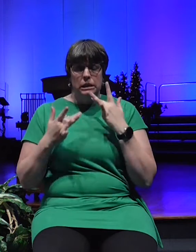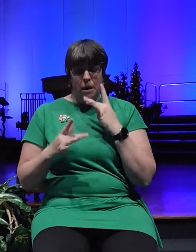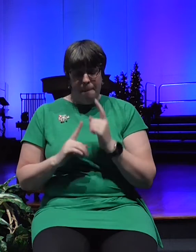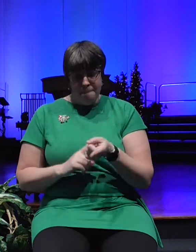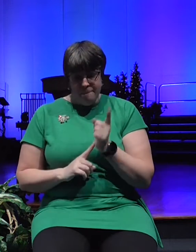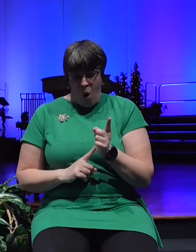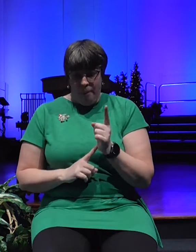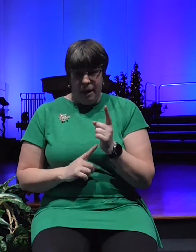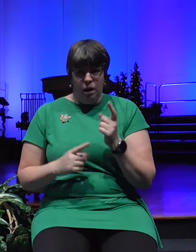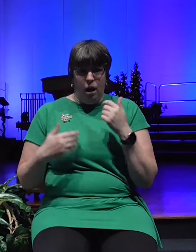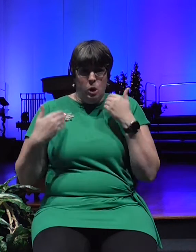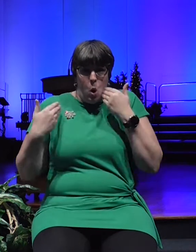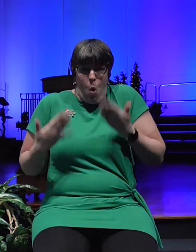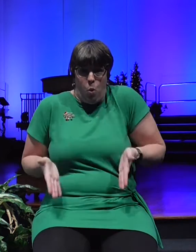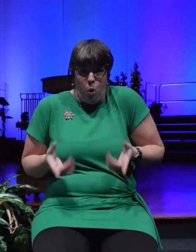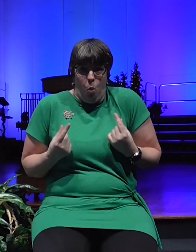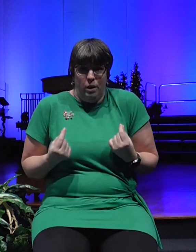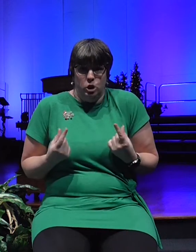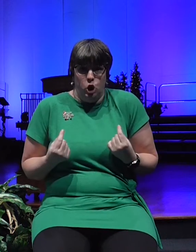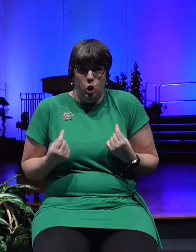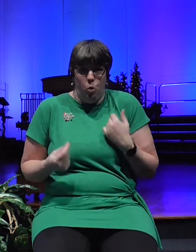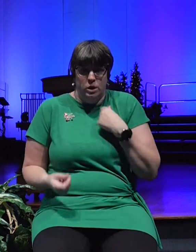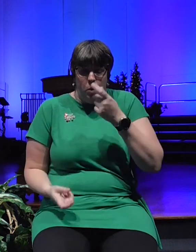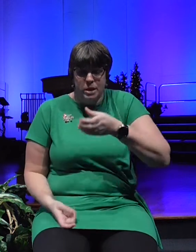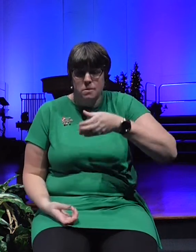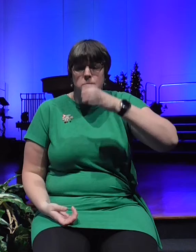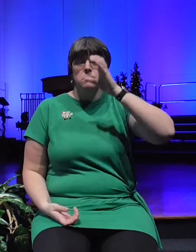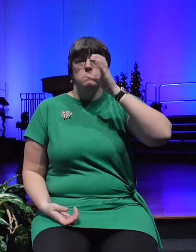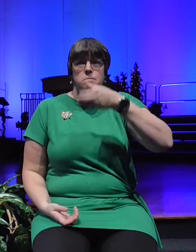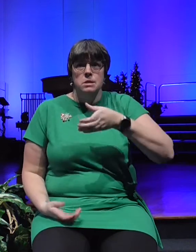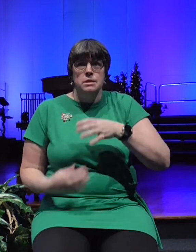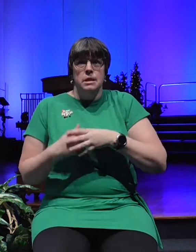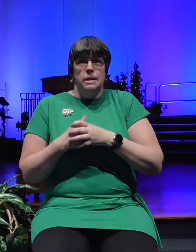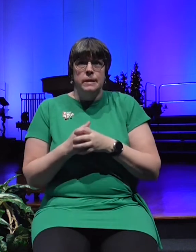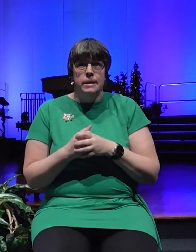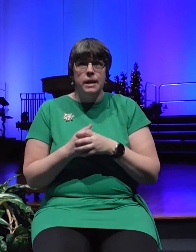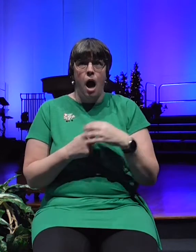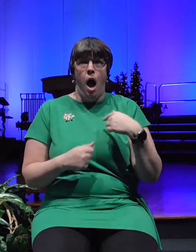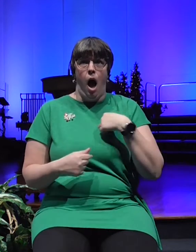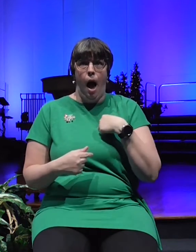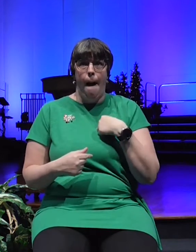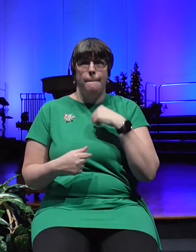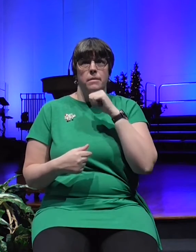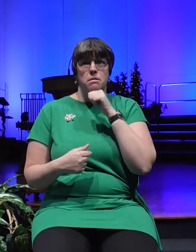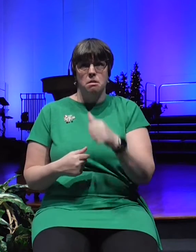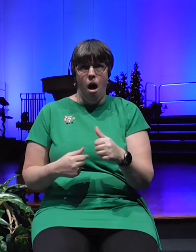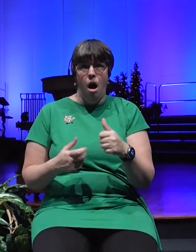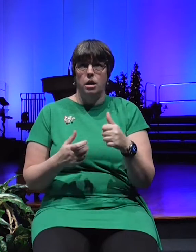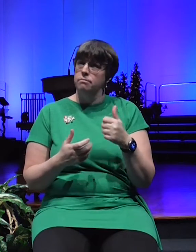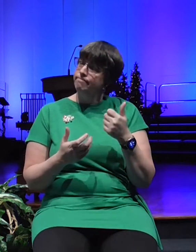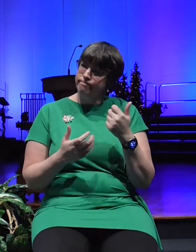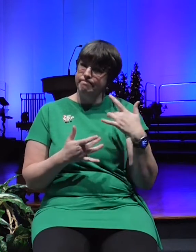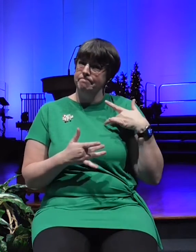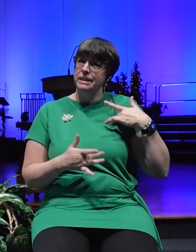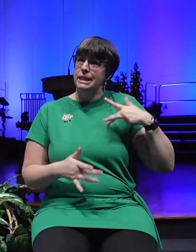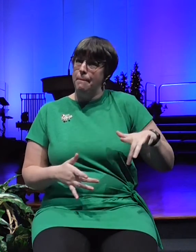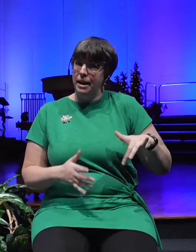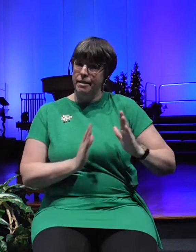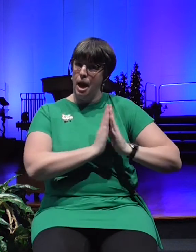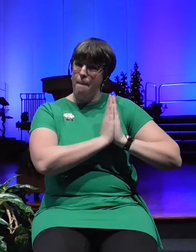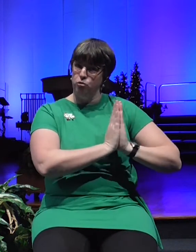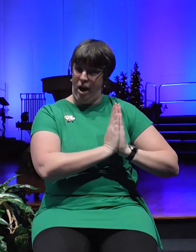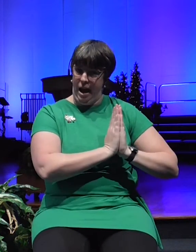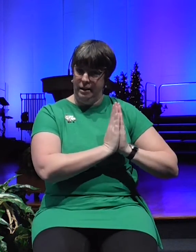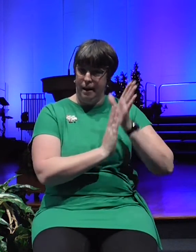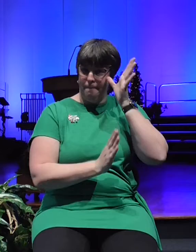drink, and he doesn't know what to do. And he basically says, "I'm not much of a praying man, God,